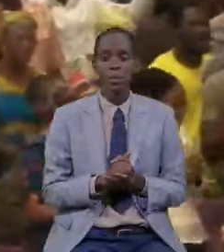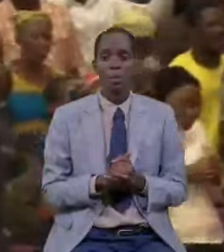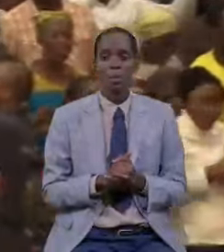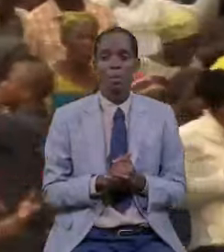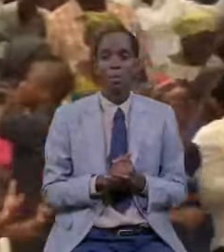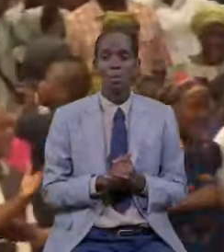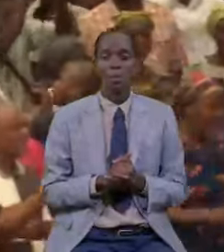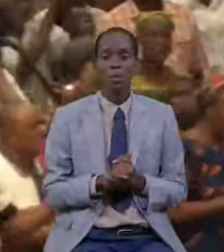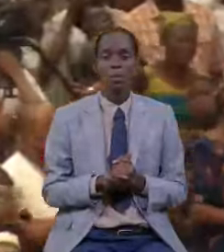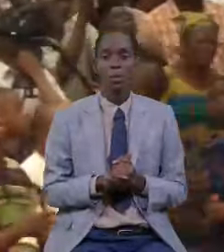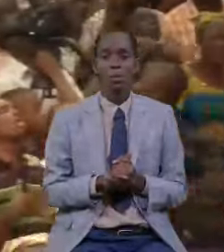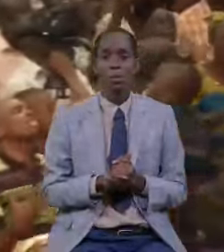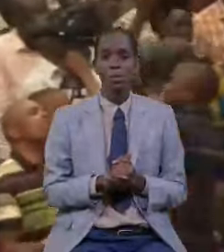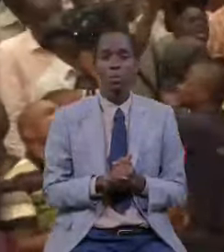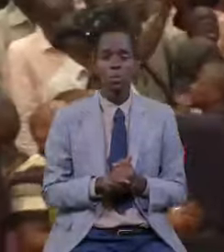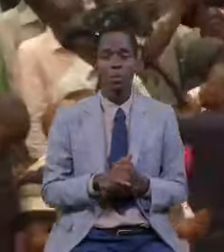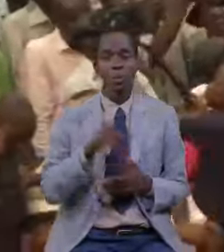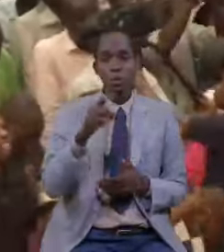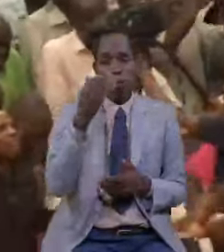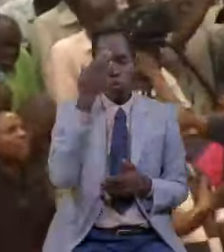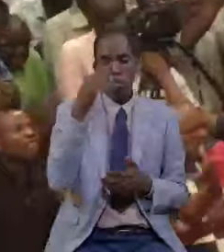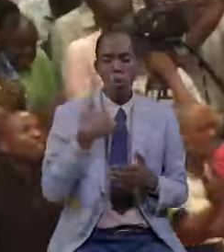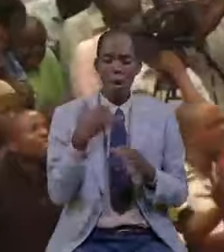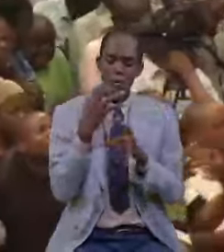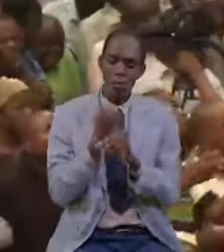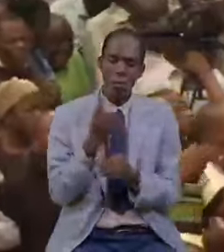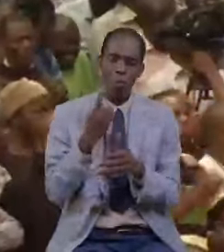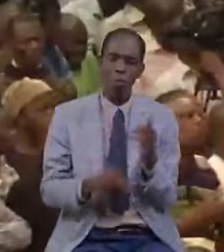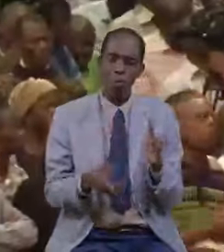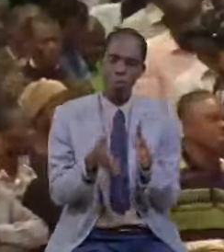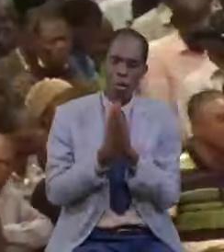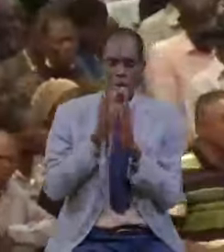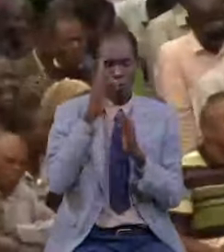You know you have got what you are asking tonight.